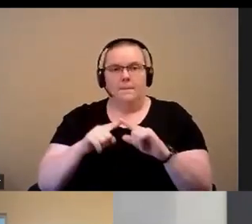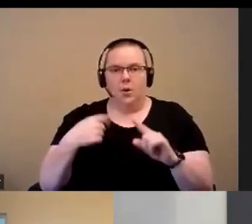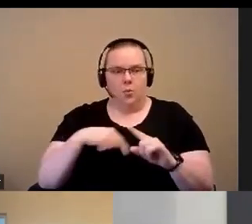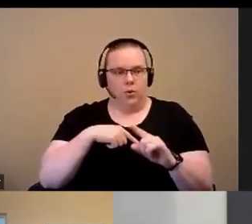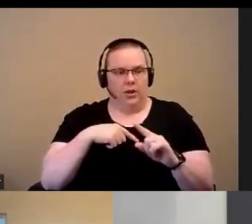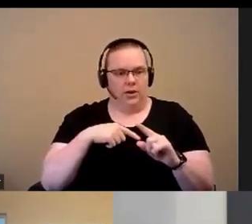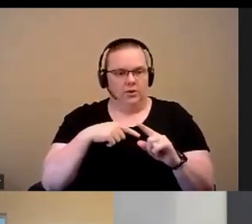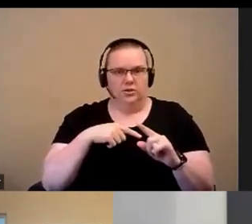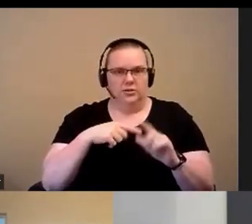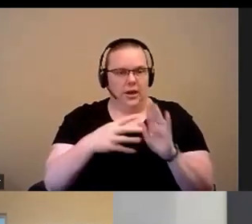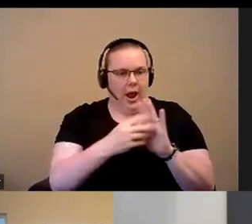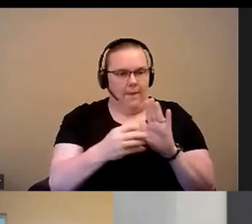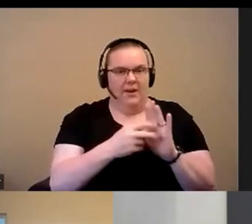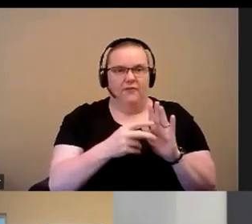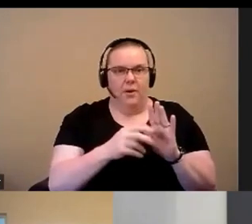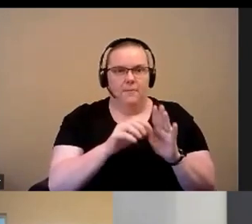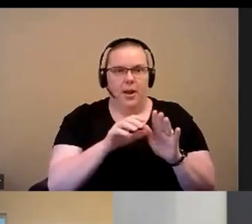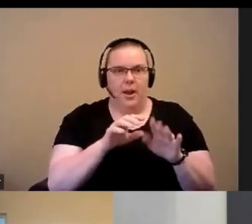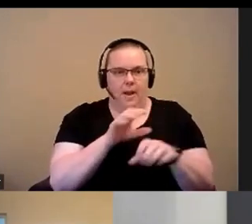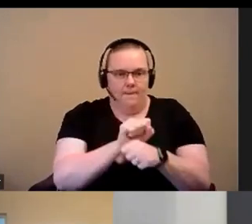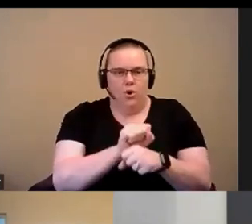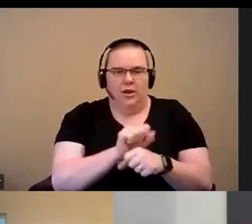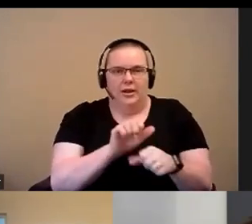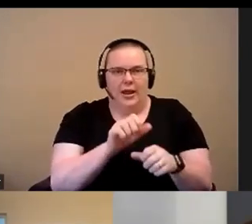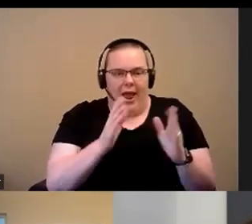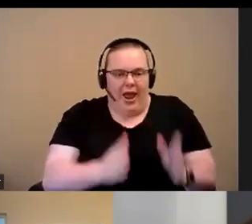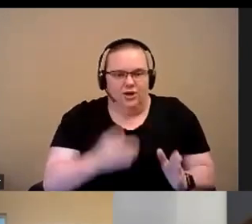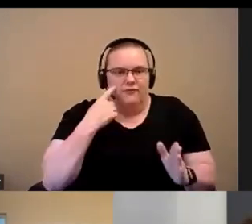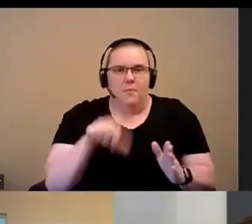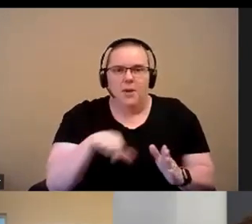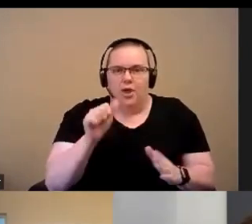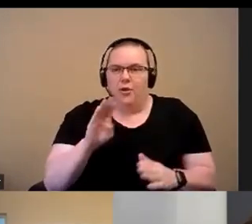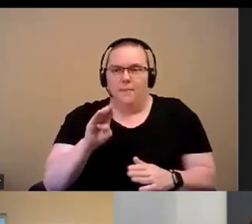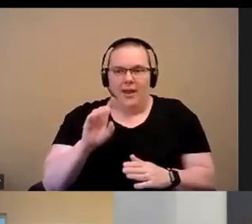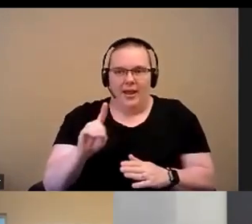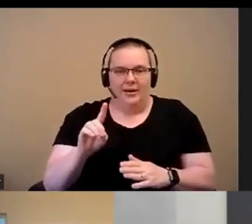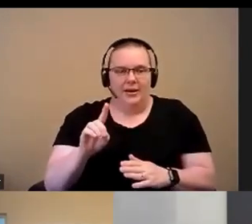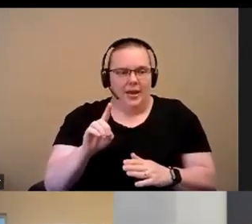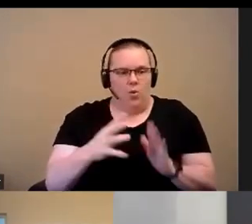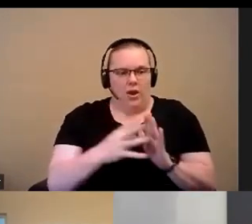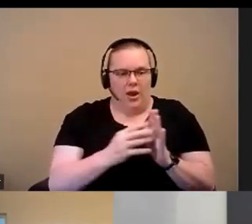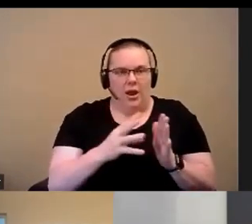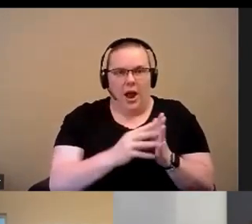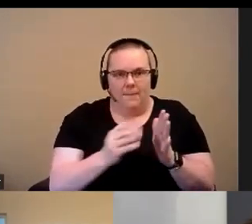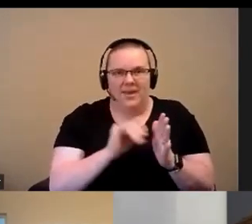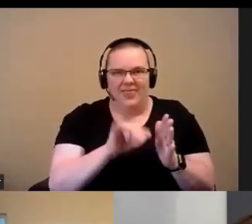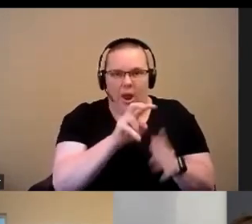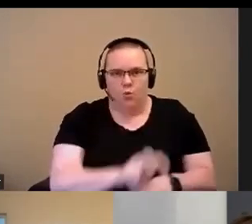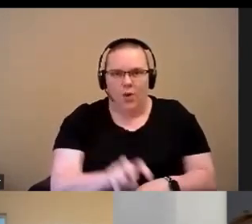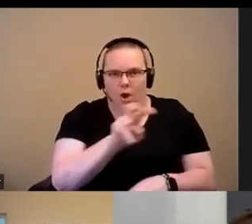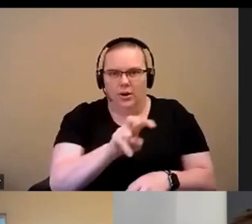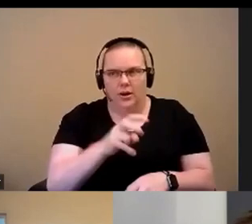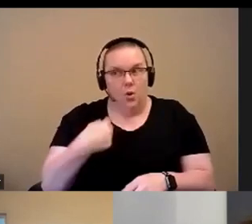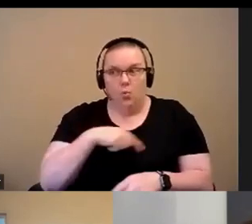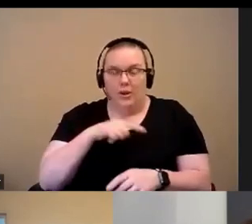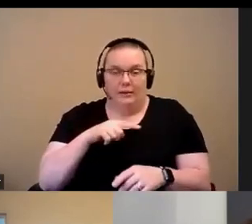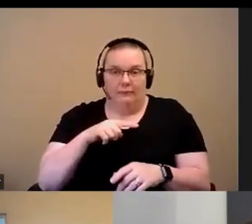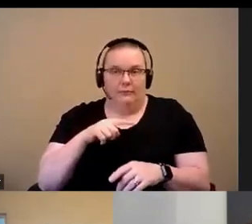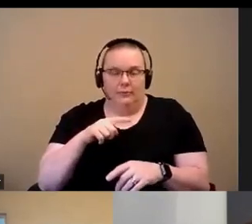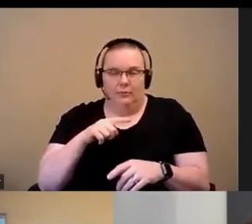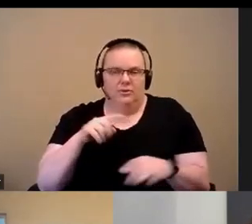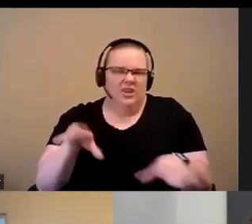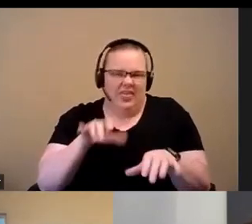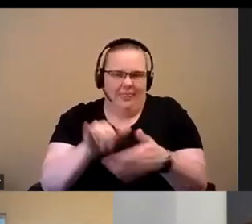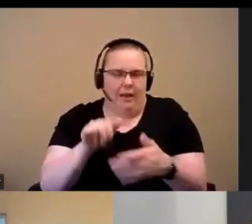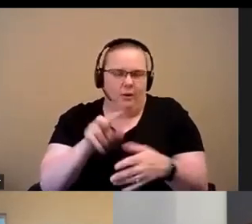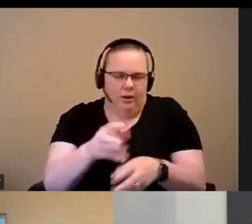booking agent from another band. We copied the routing and we said we were going to do that routing, and we got that visa. So obviously we can't do that anymore. We couldn't do that